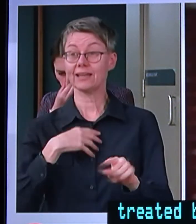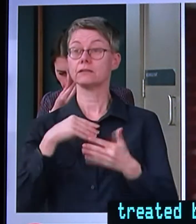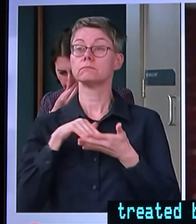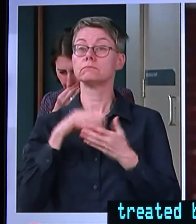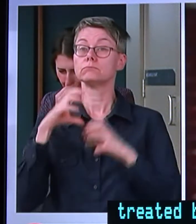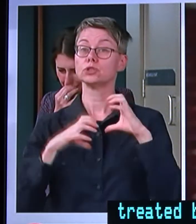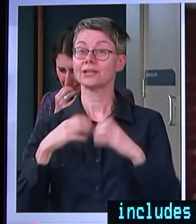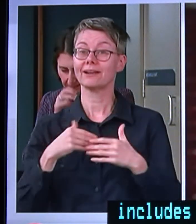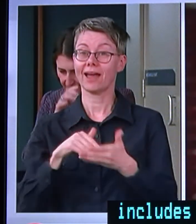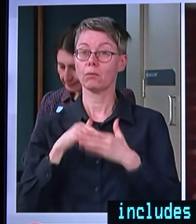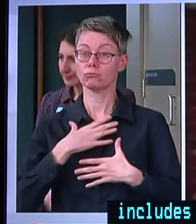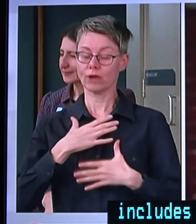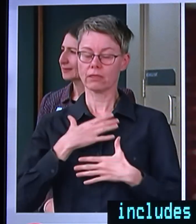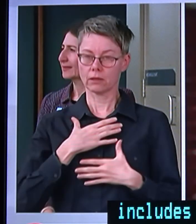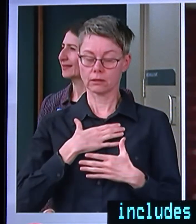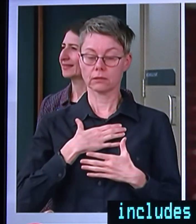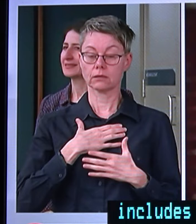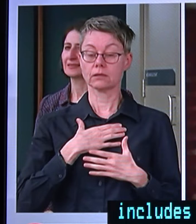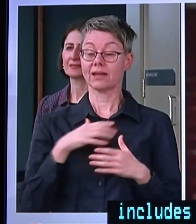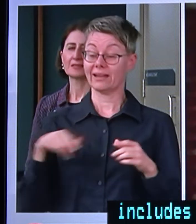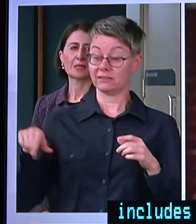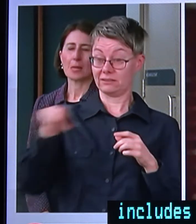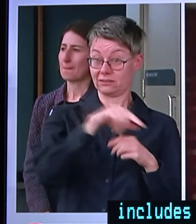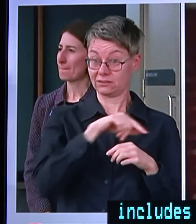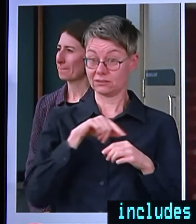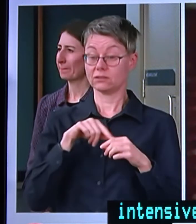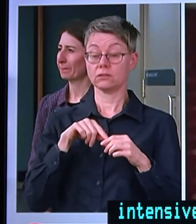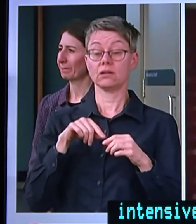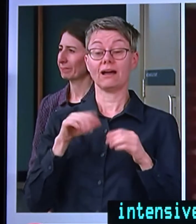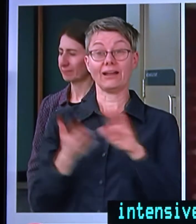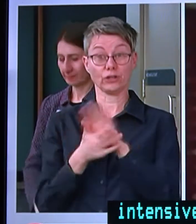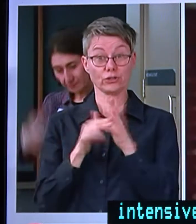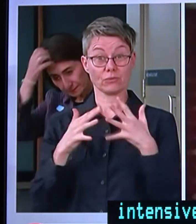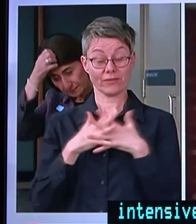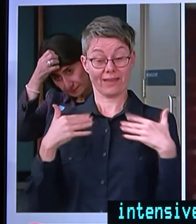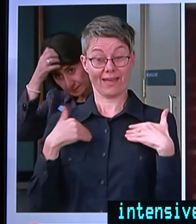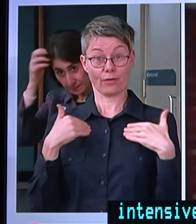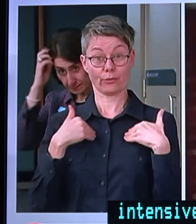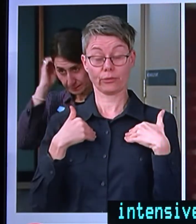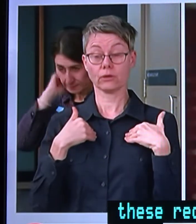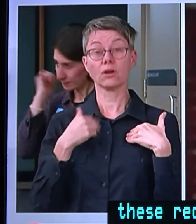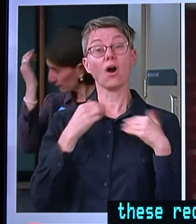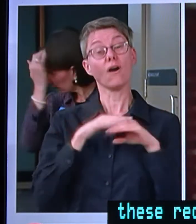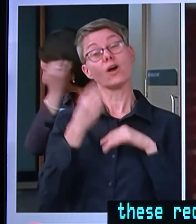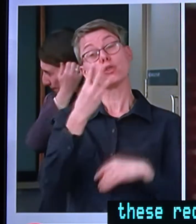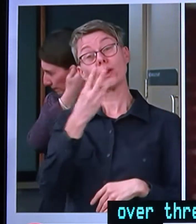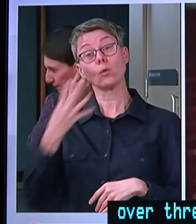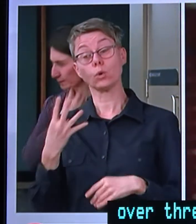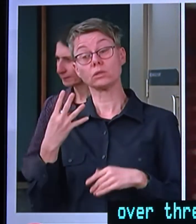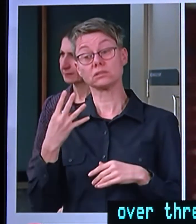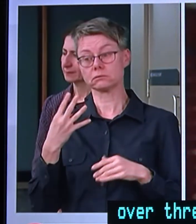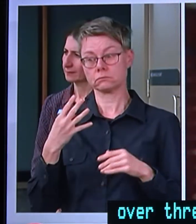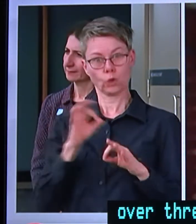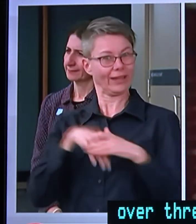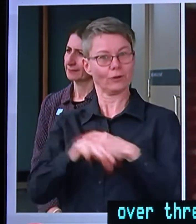these requiring ventilators. And over 3/4 of the cases that are being managed outside the